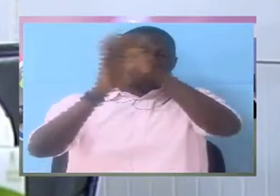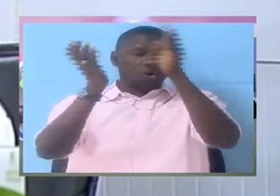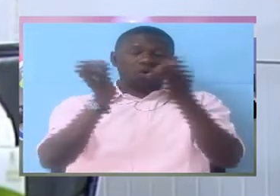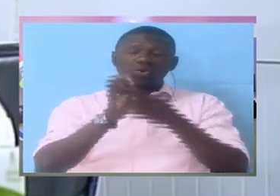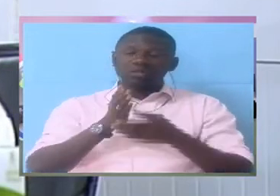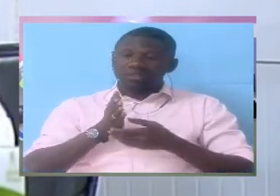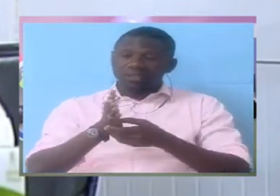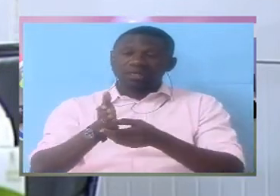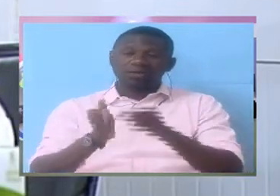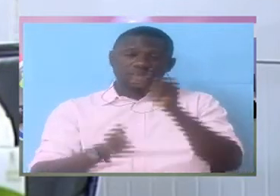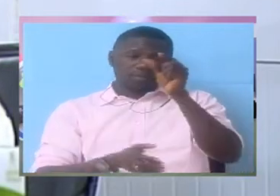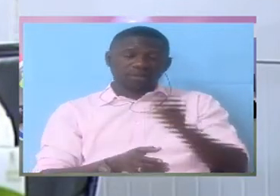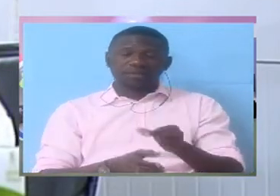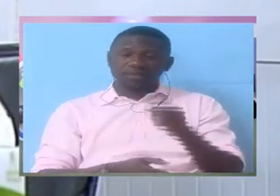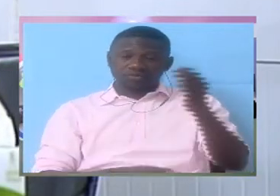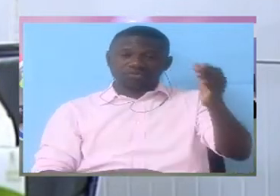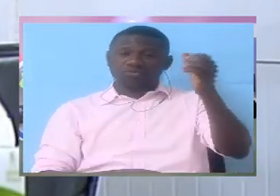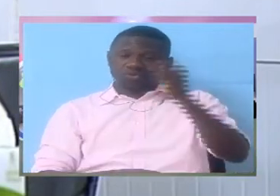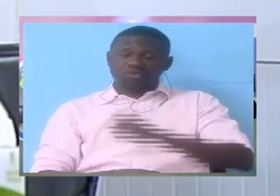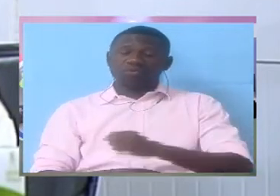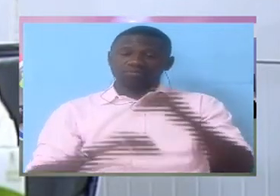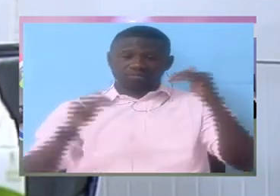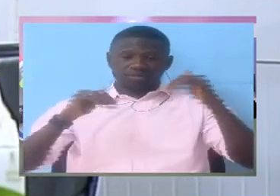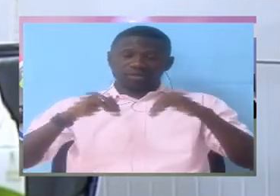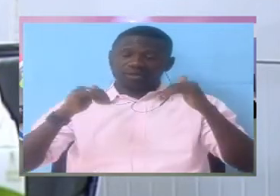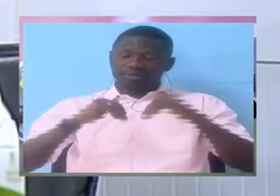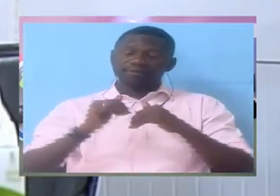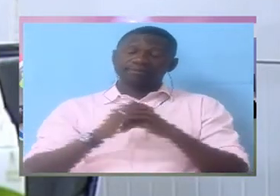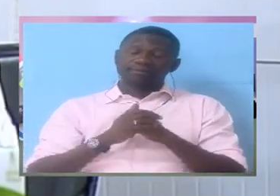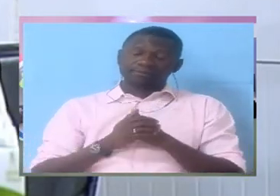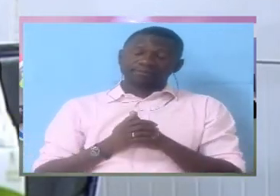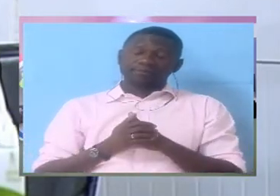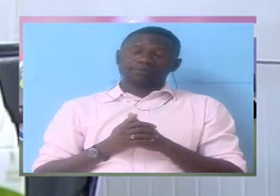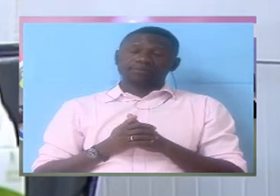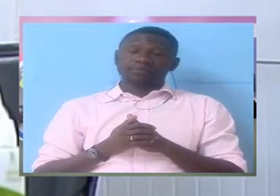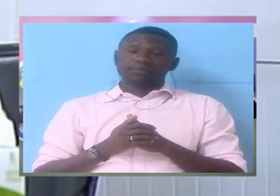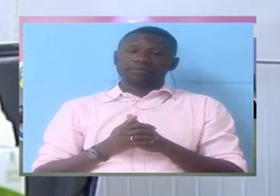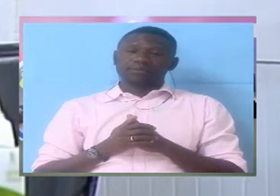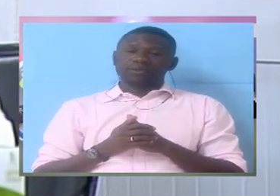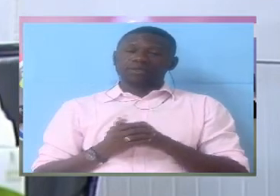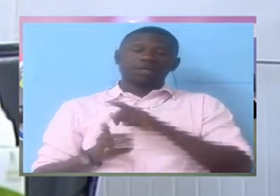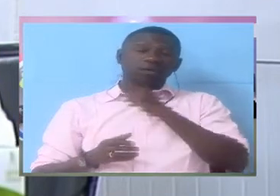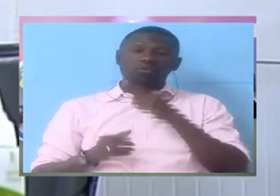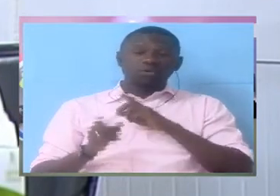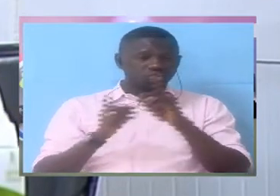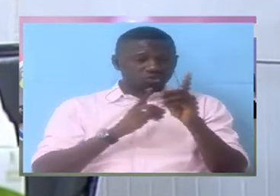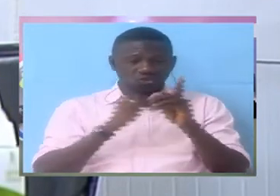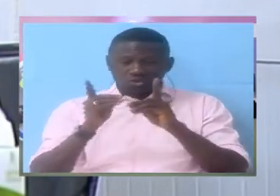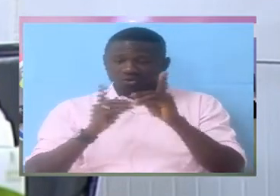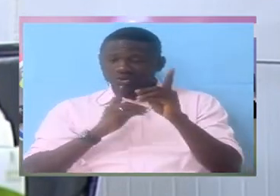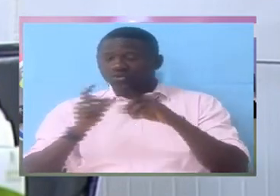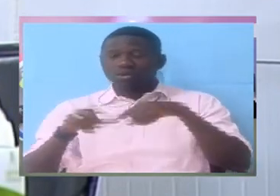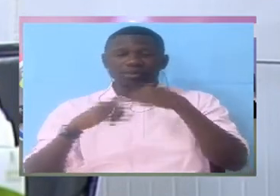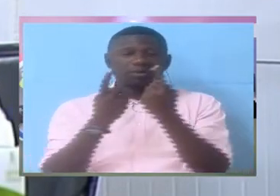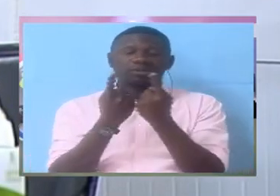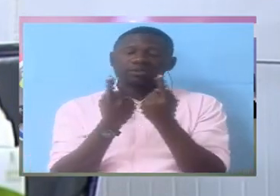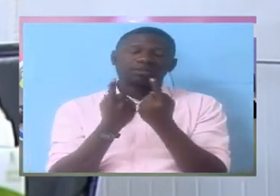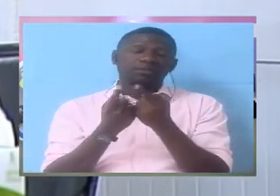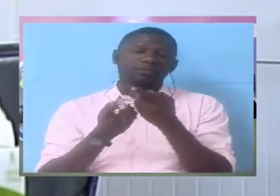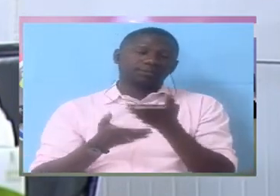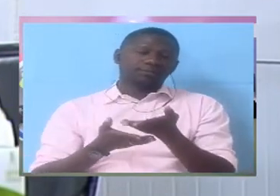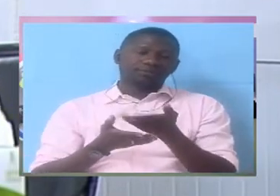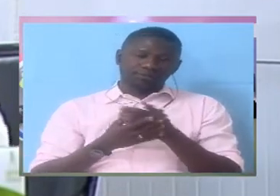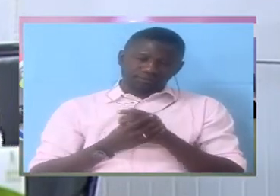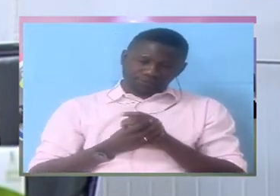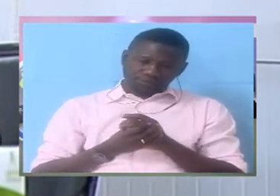ka director lu be commandi, and then we look into the matter. And the new kata isaje mbesi singa kwenye